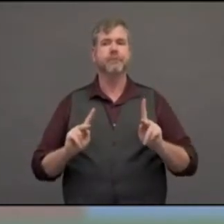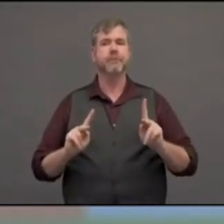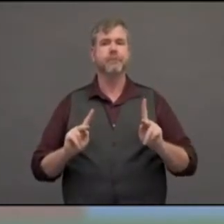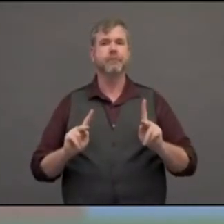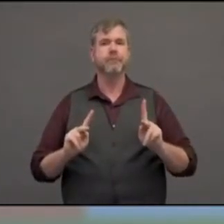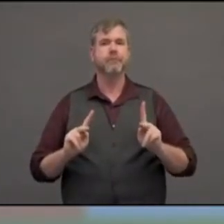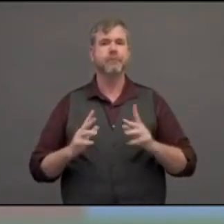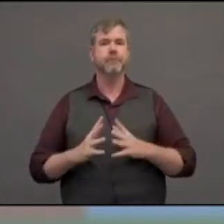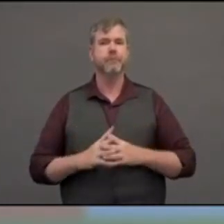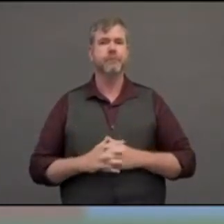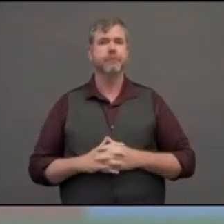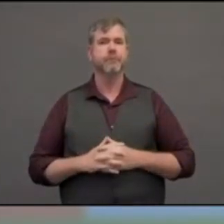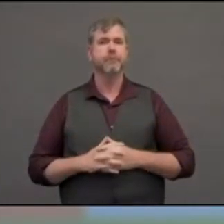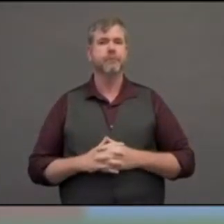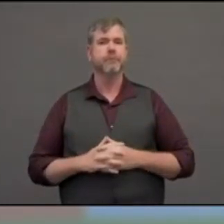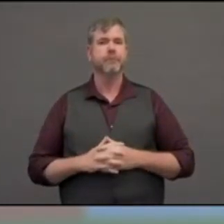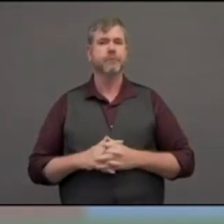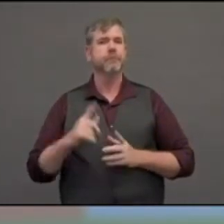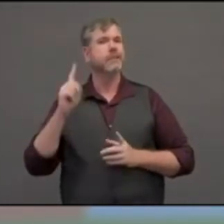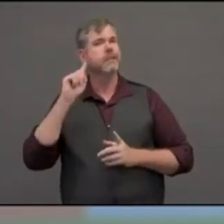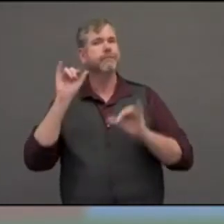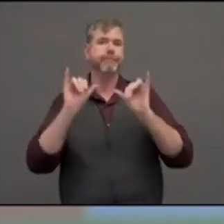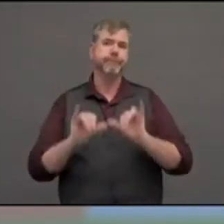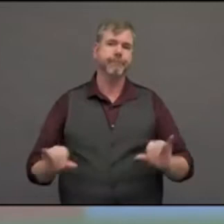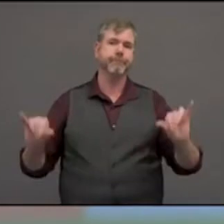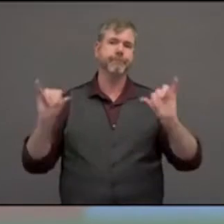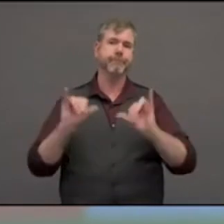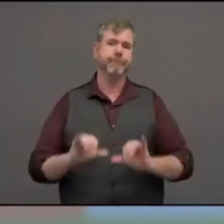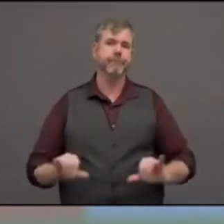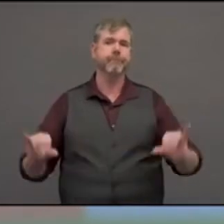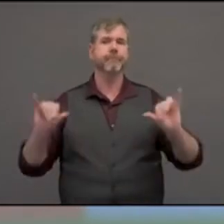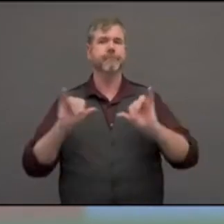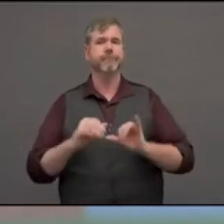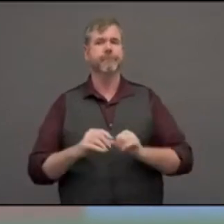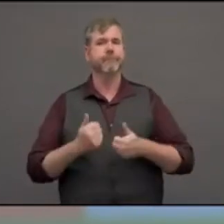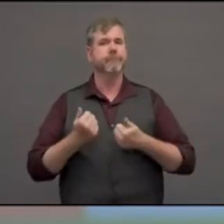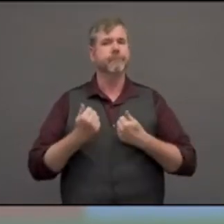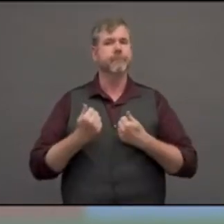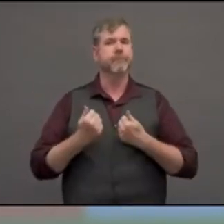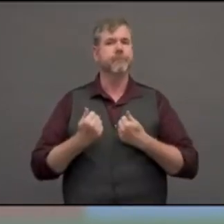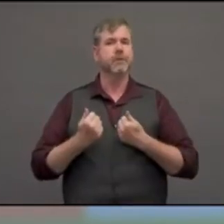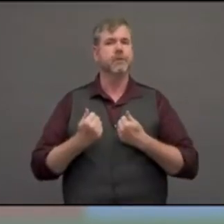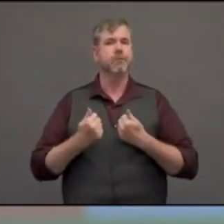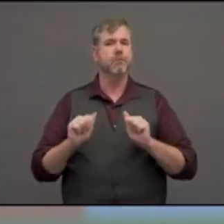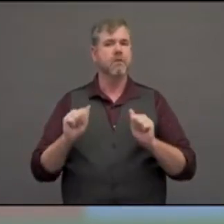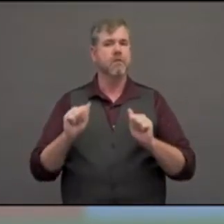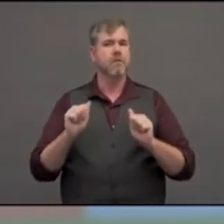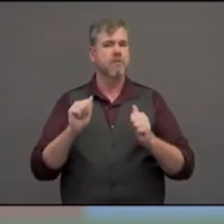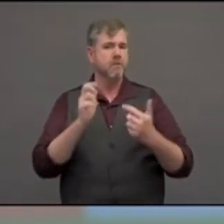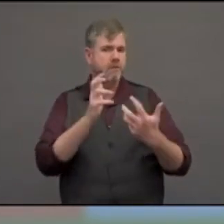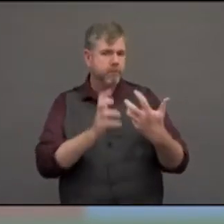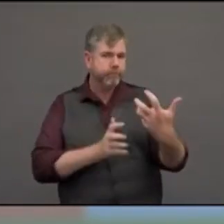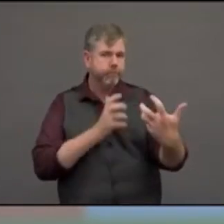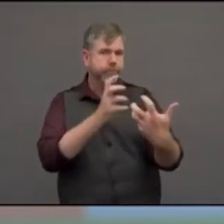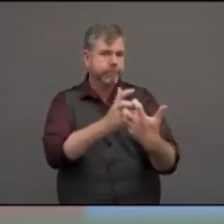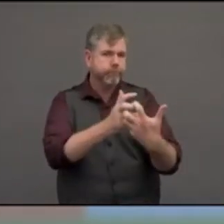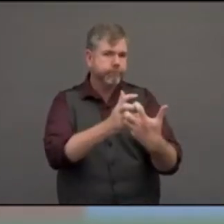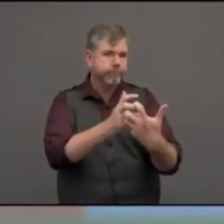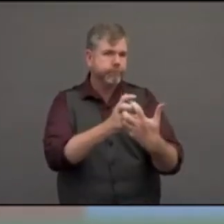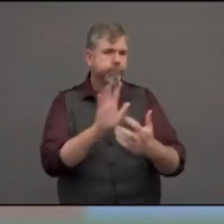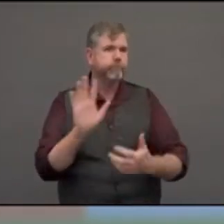they're hearing the same thing over and over again. And so we're trying to meet people where they're at and reminding them, you know, since the